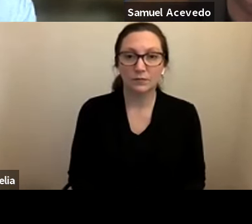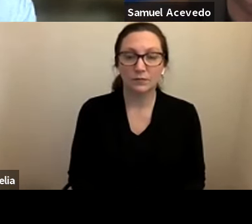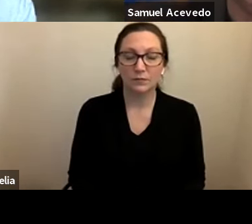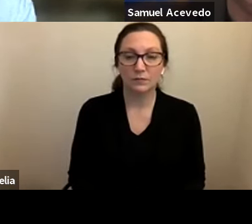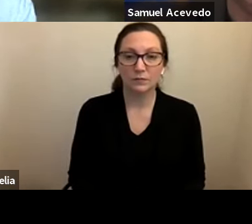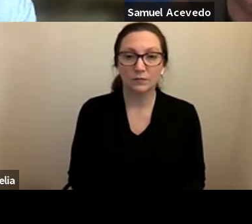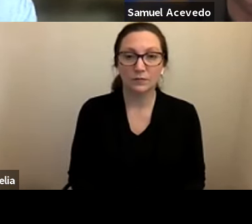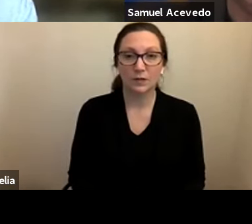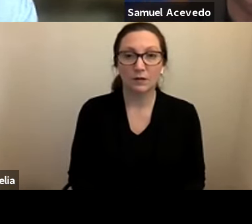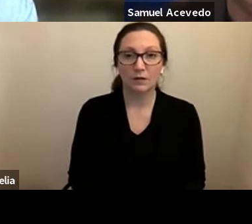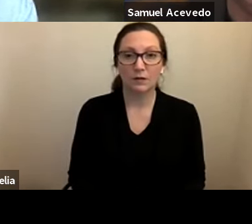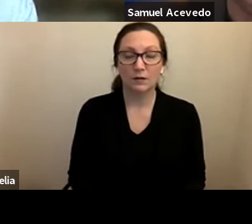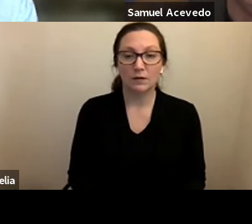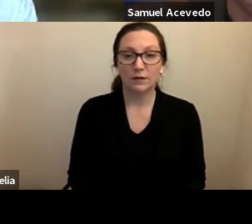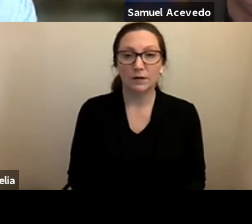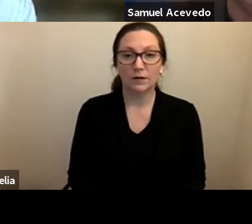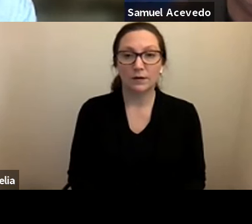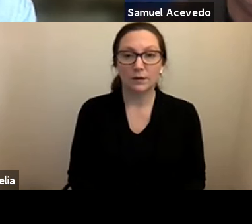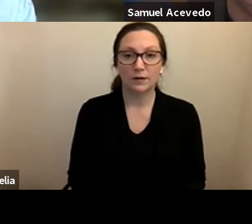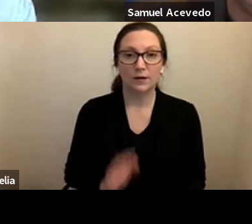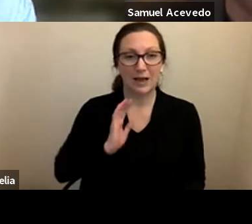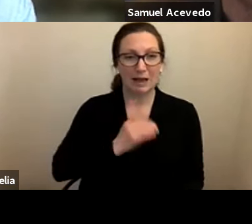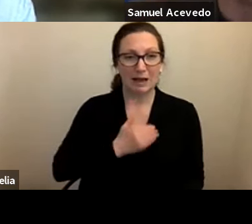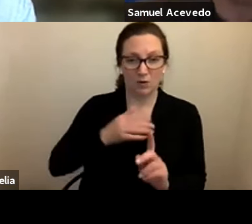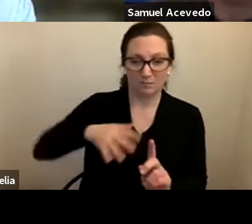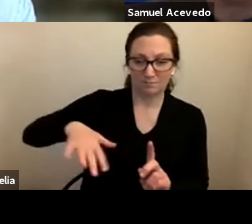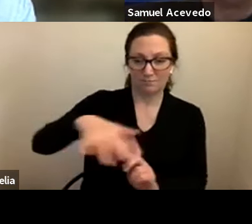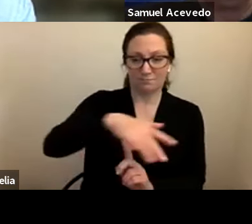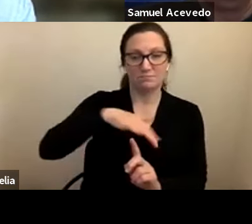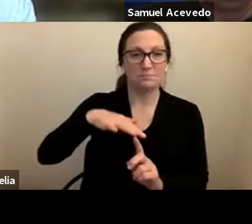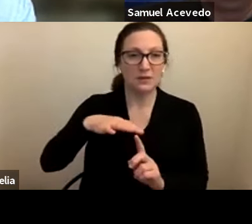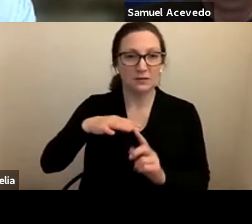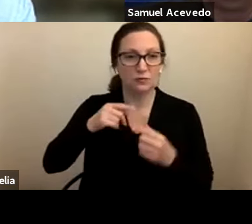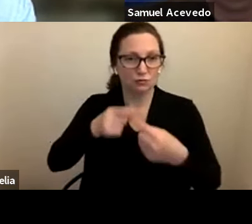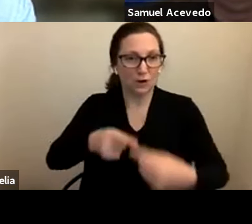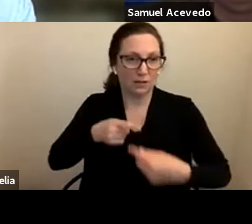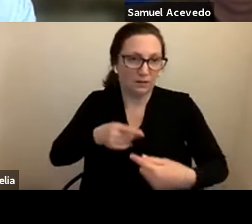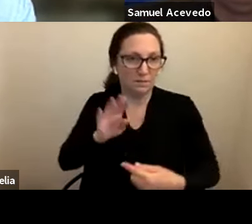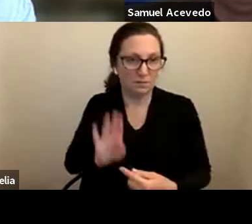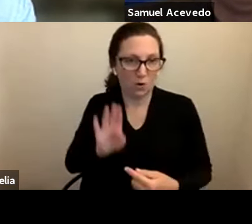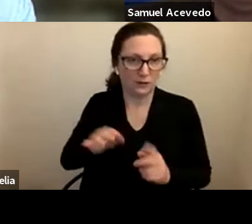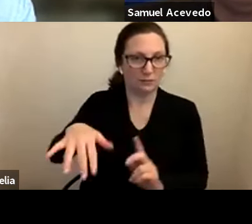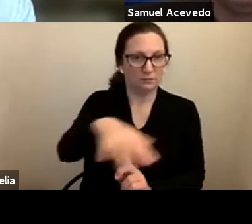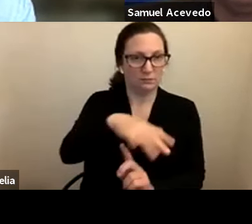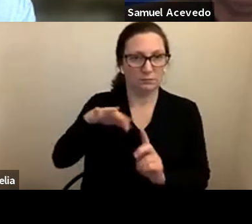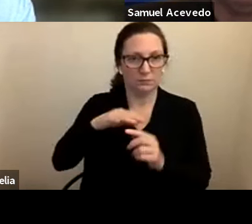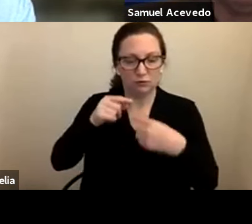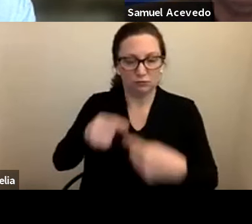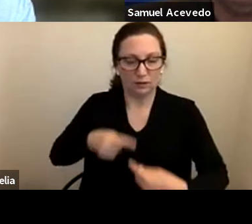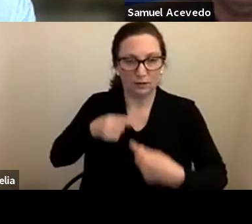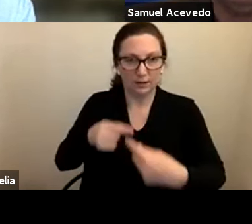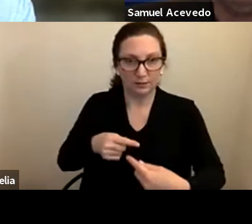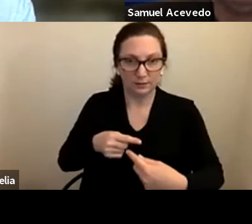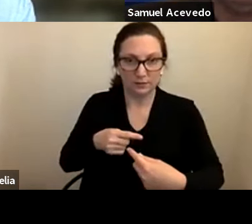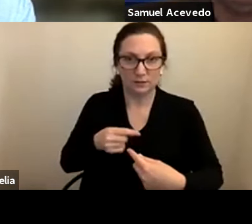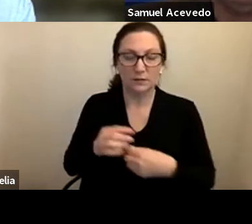environment that is struggling, to be perfectly honest, with making certain